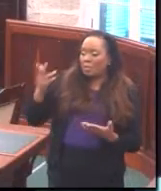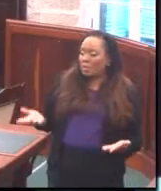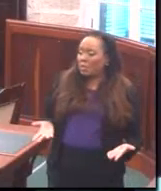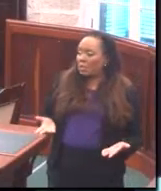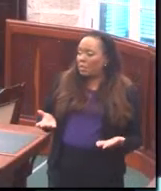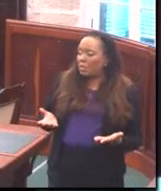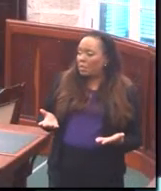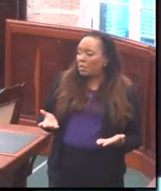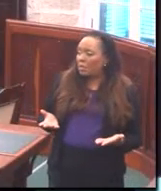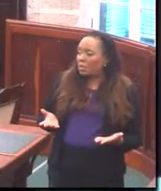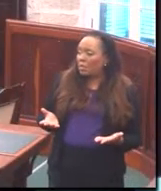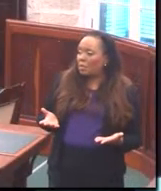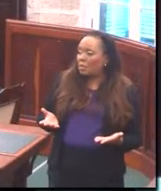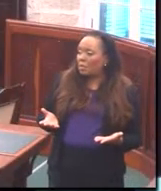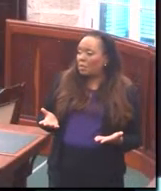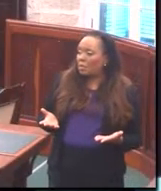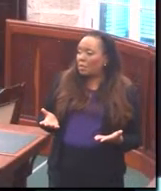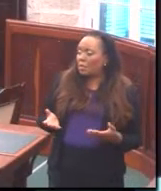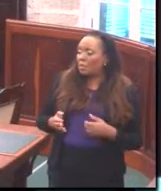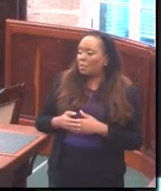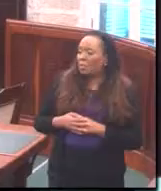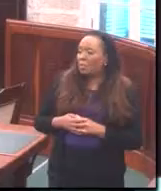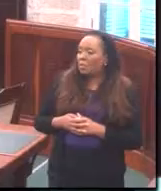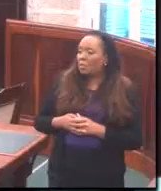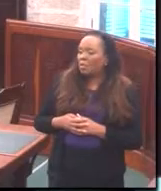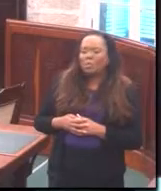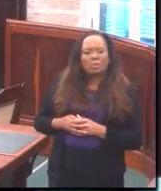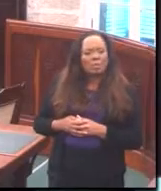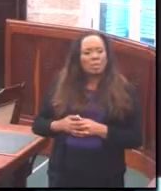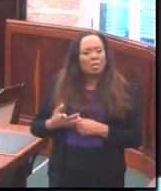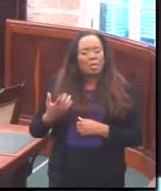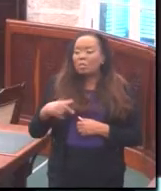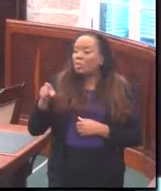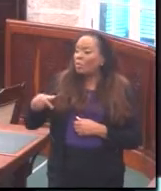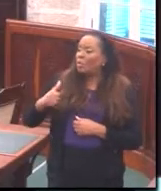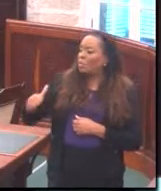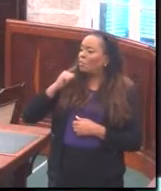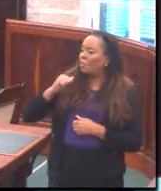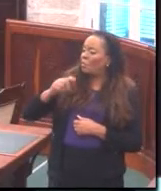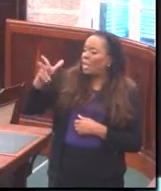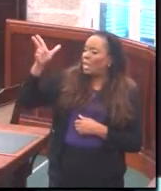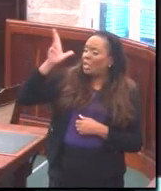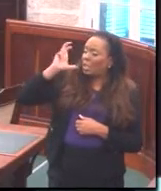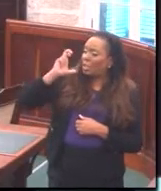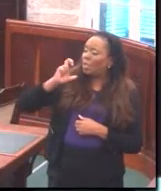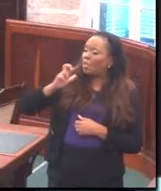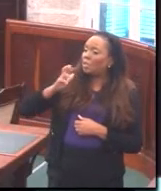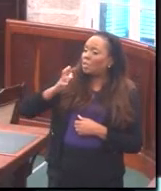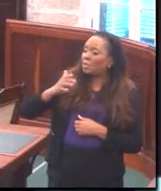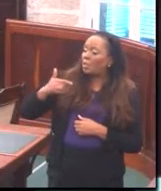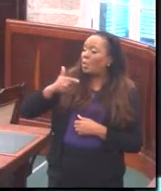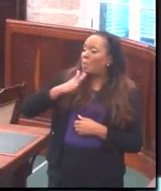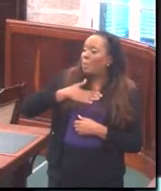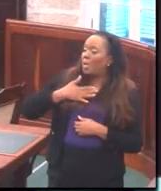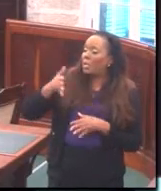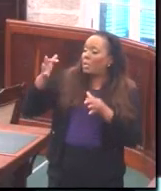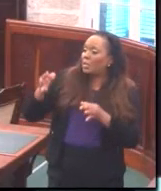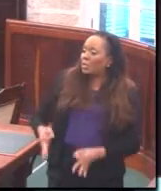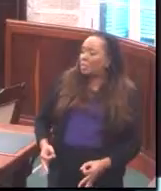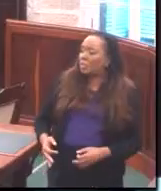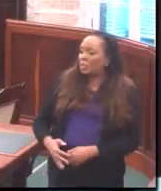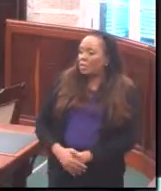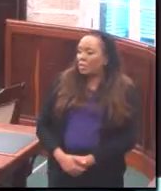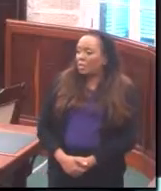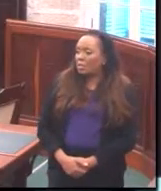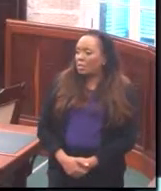For opposing this No, government, sir? for refusing to adhere to the ruling of the chair. And what is your ruling, sir? As it relates